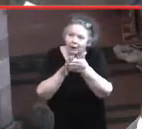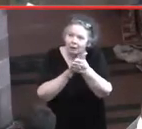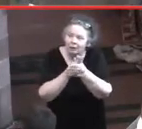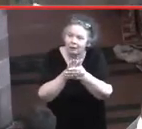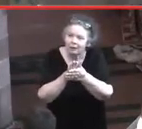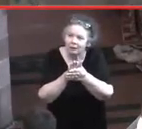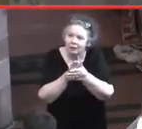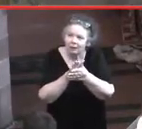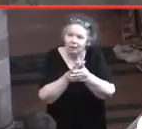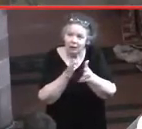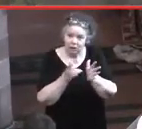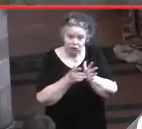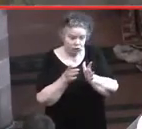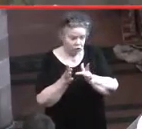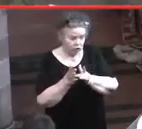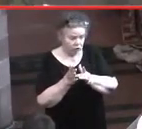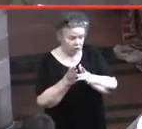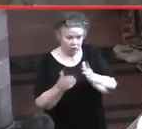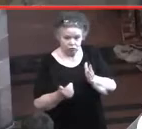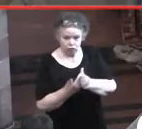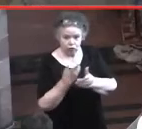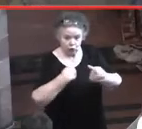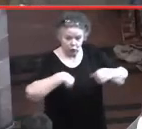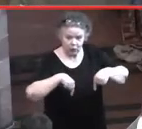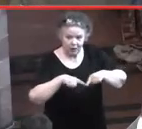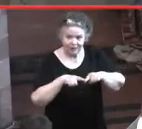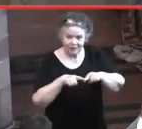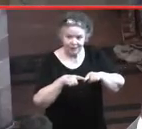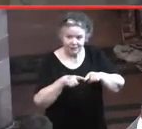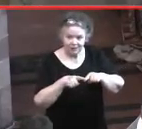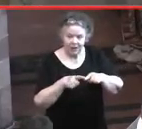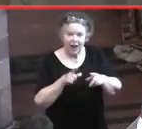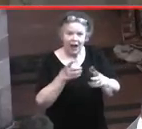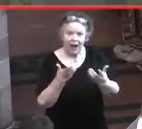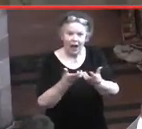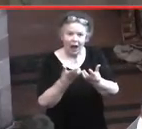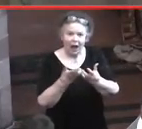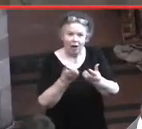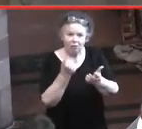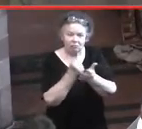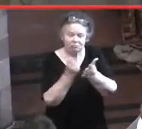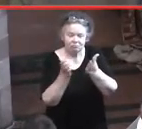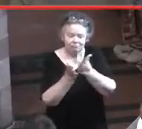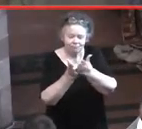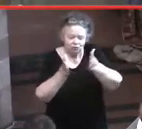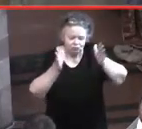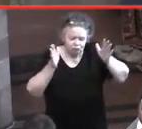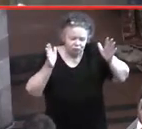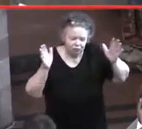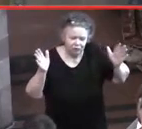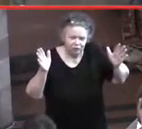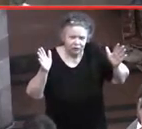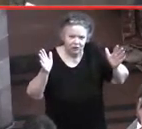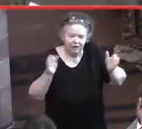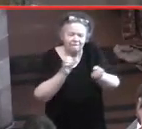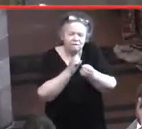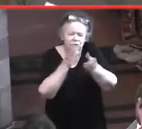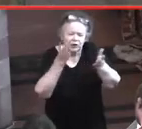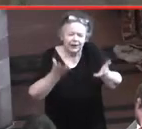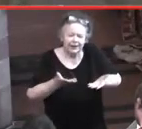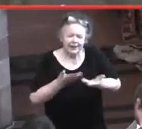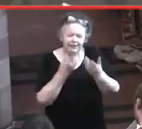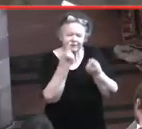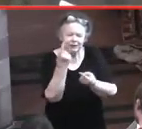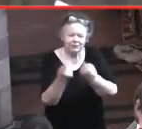he restored us and made us whole, laying down his life upon the cross and freely offering himself